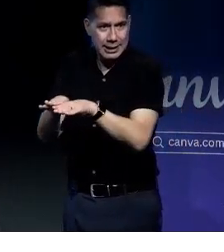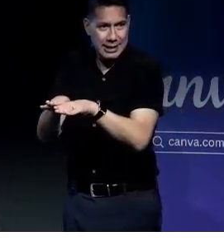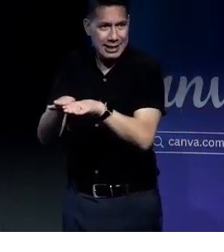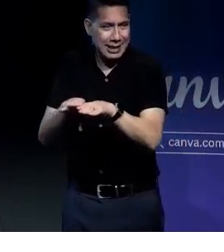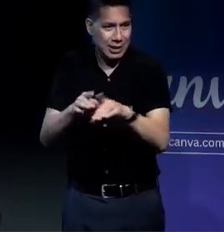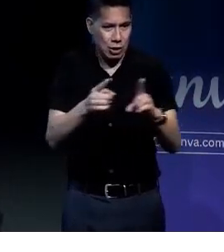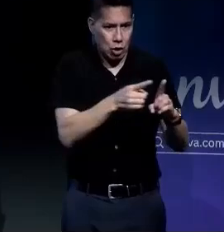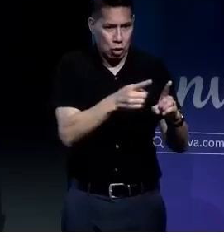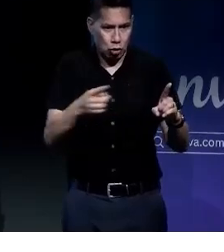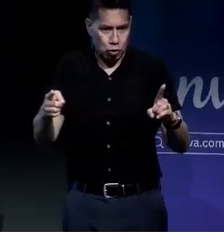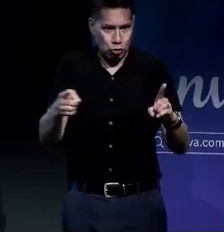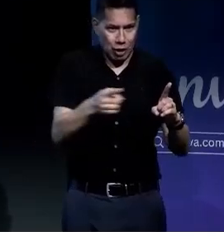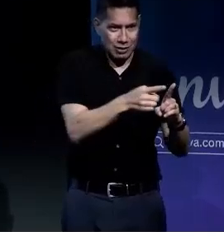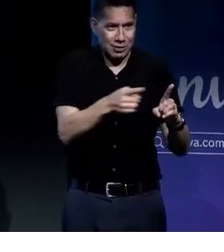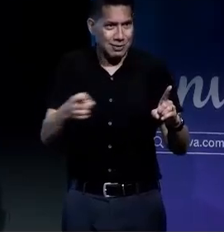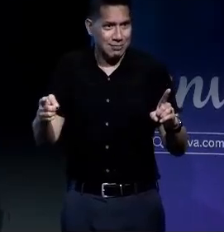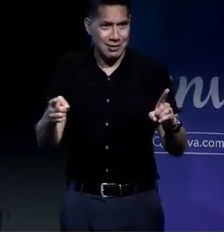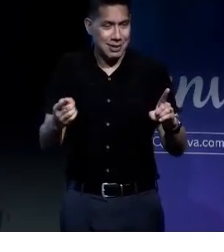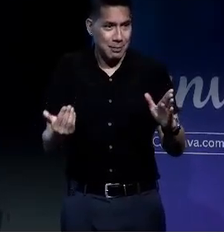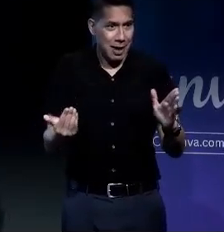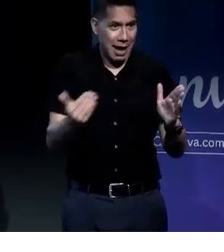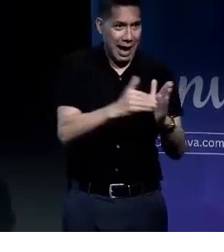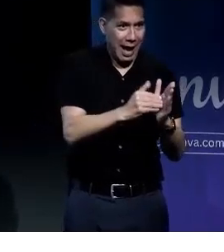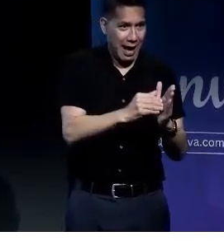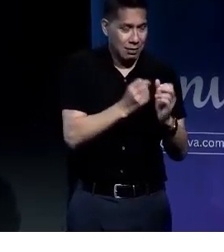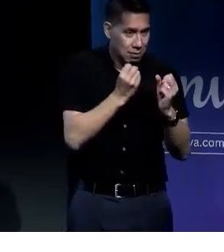consistently contrast palette just by adding dark and light.